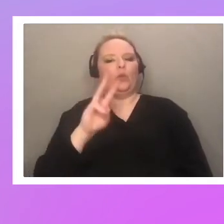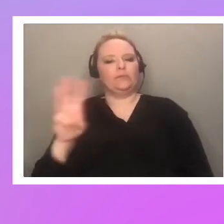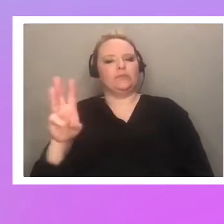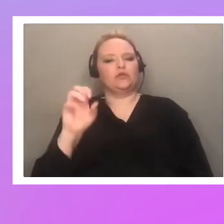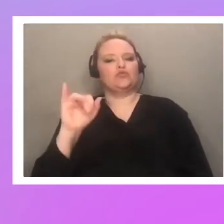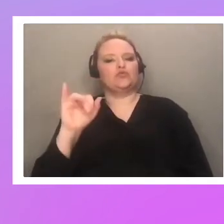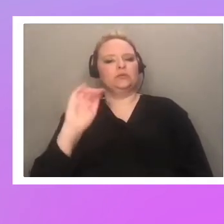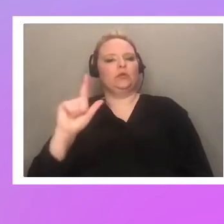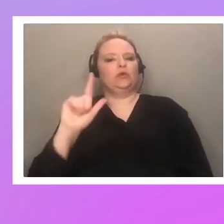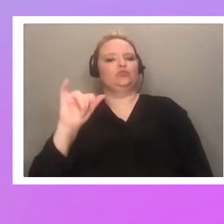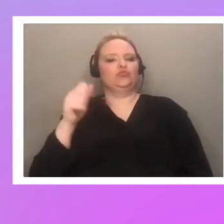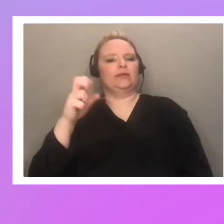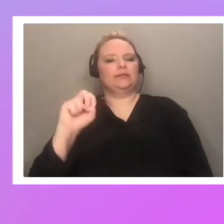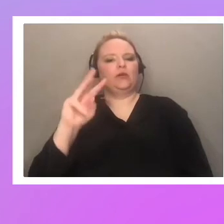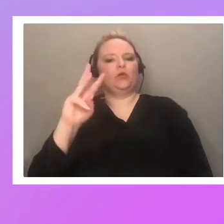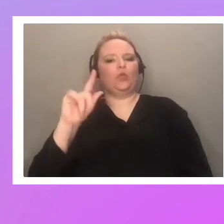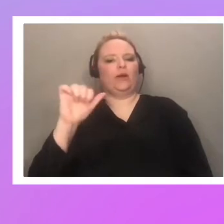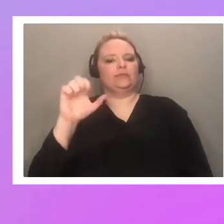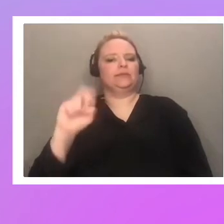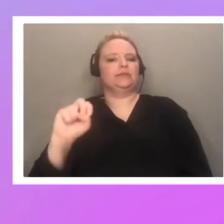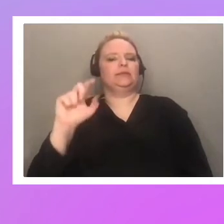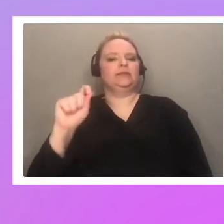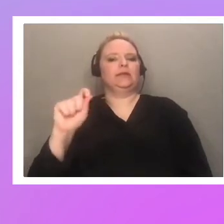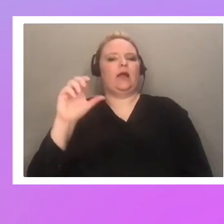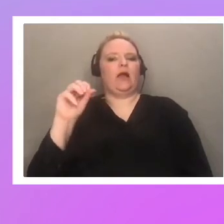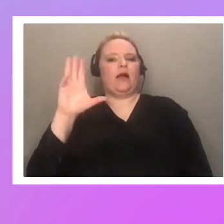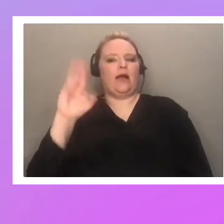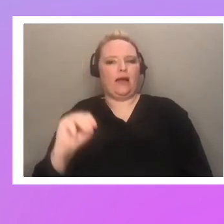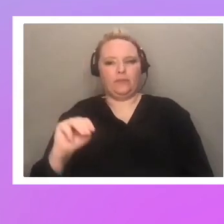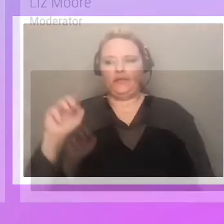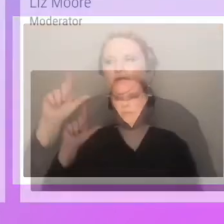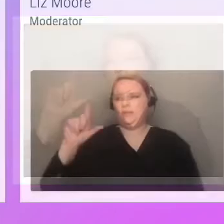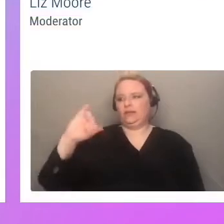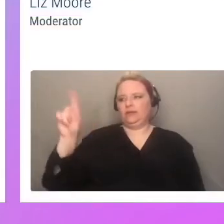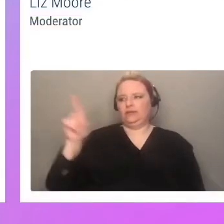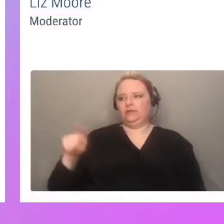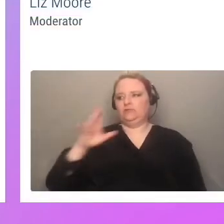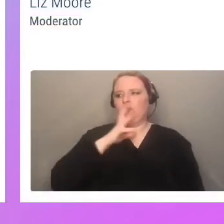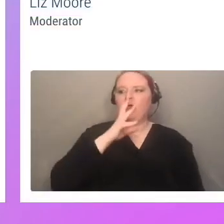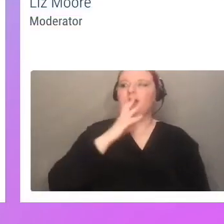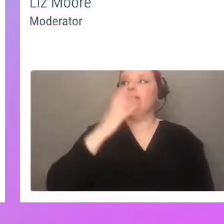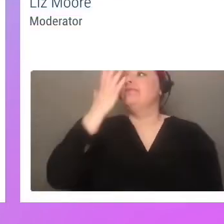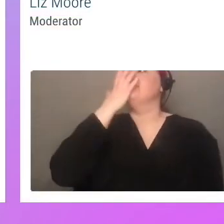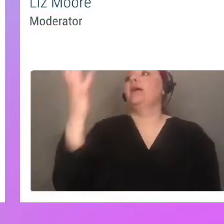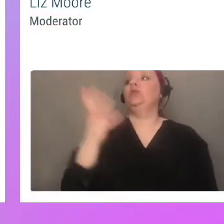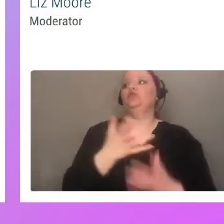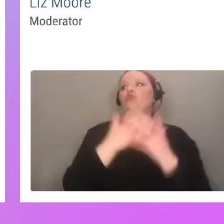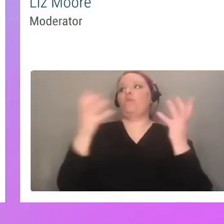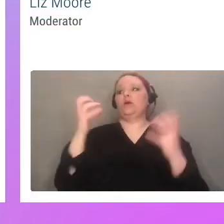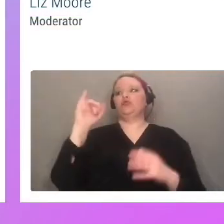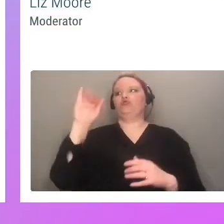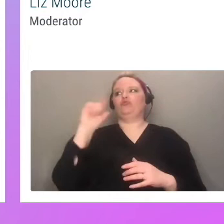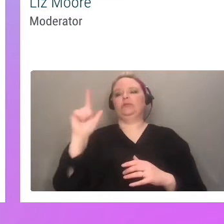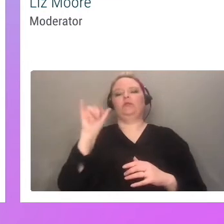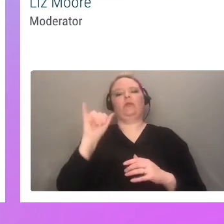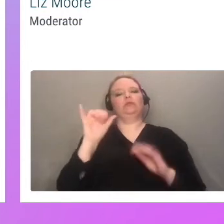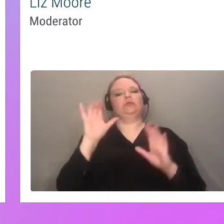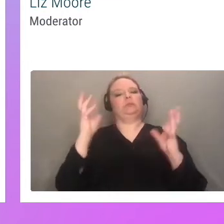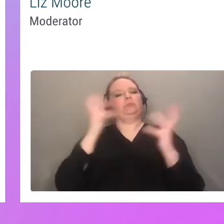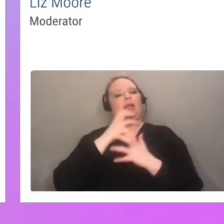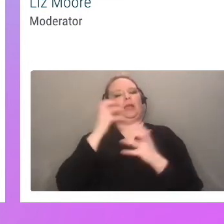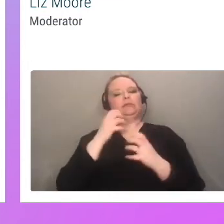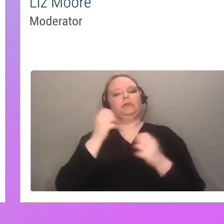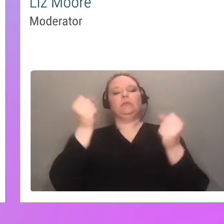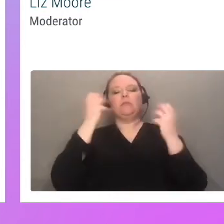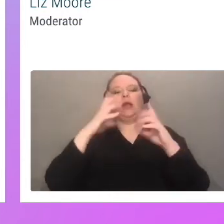crystalprestonwatson.com. Thank you so much. Awesome. Thank you so much, Crystal. That was amazing. So many